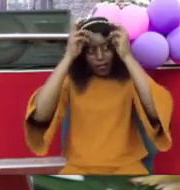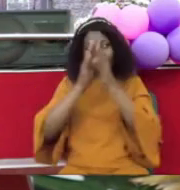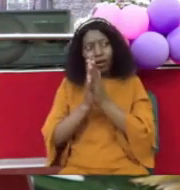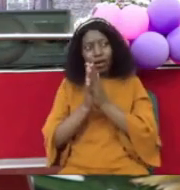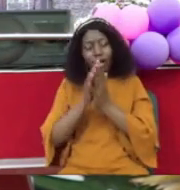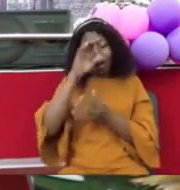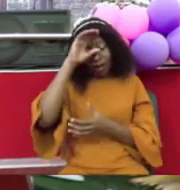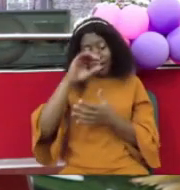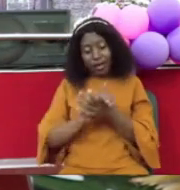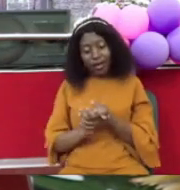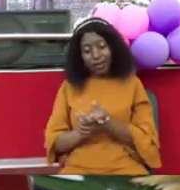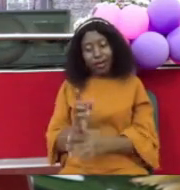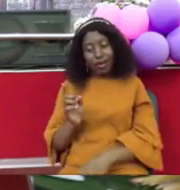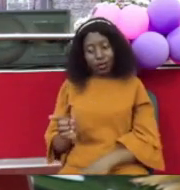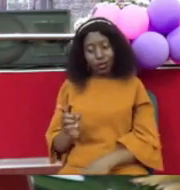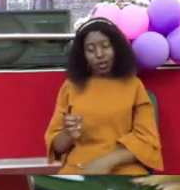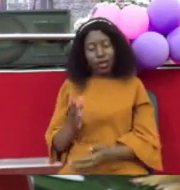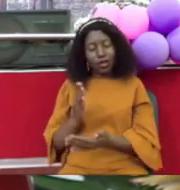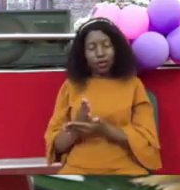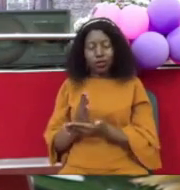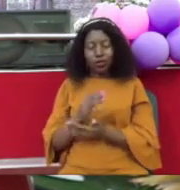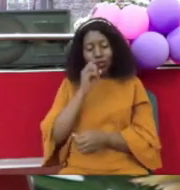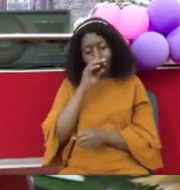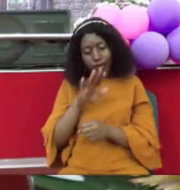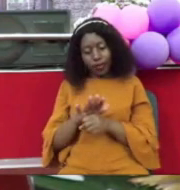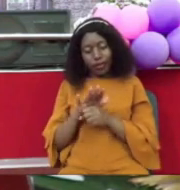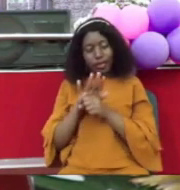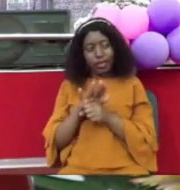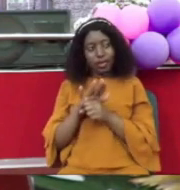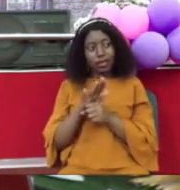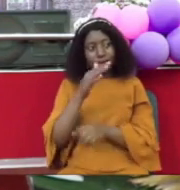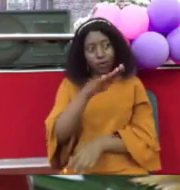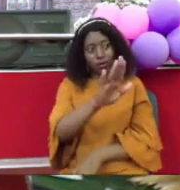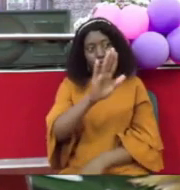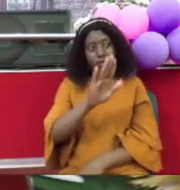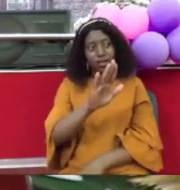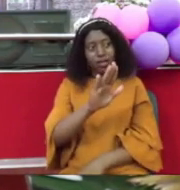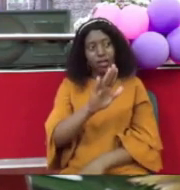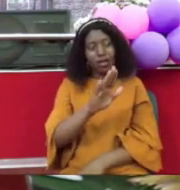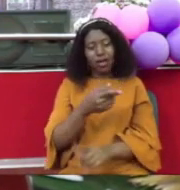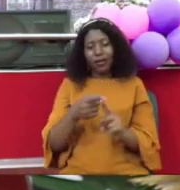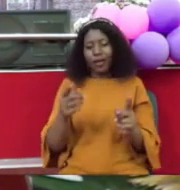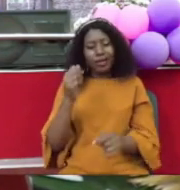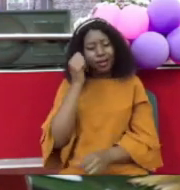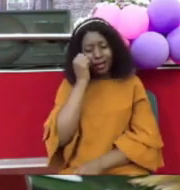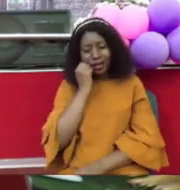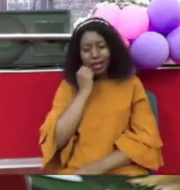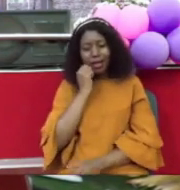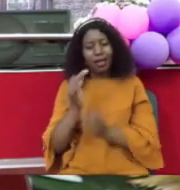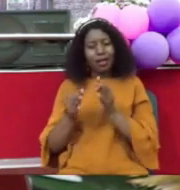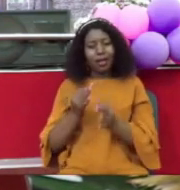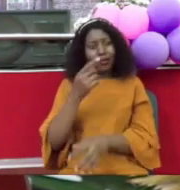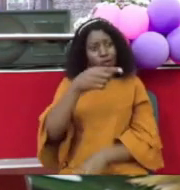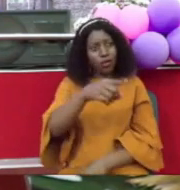promises. Na ujue shetani anaamini kwamba hizo ni ahadi zako. It is so sad if you don't believe.